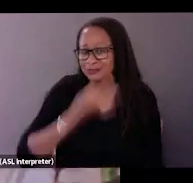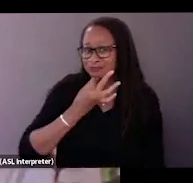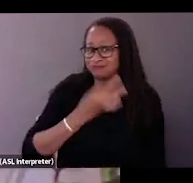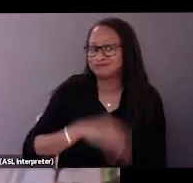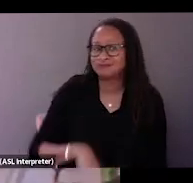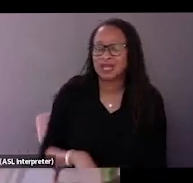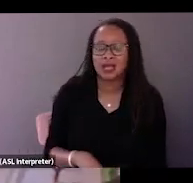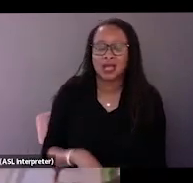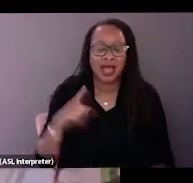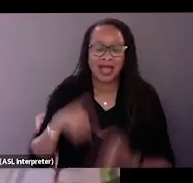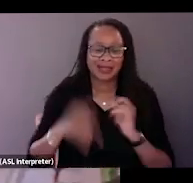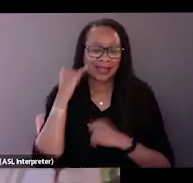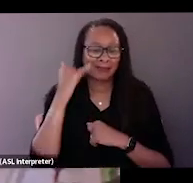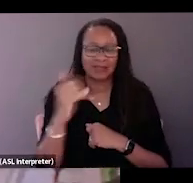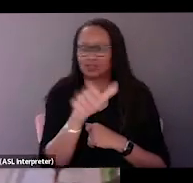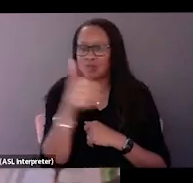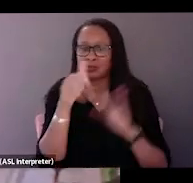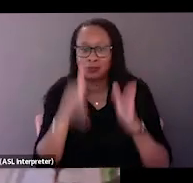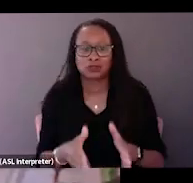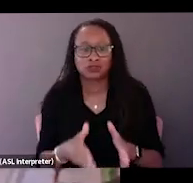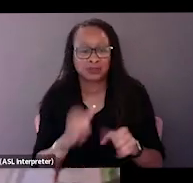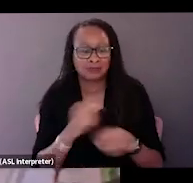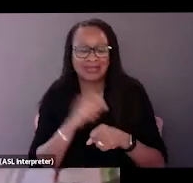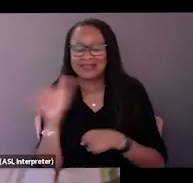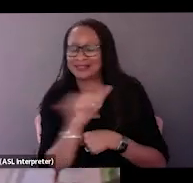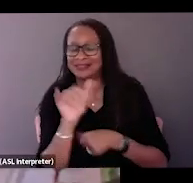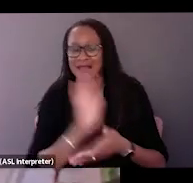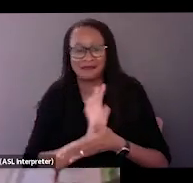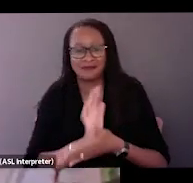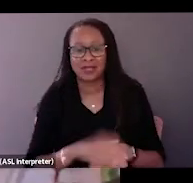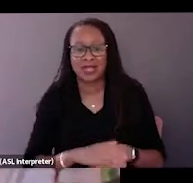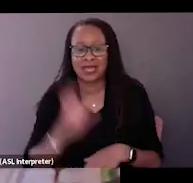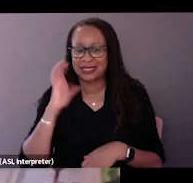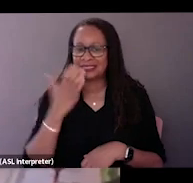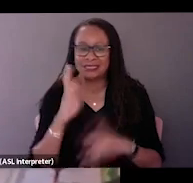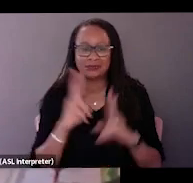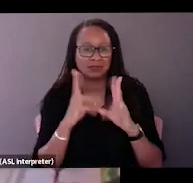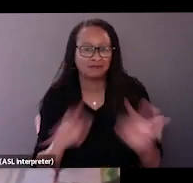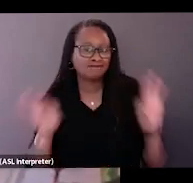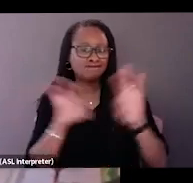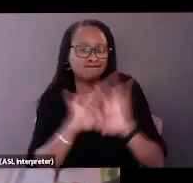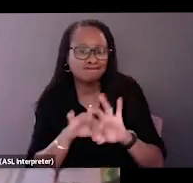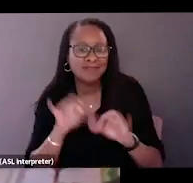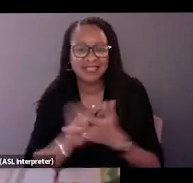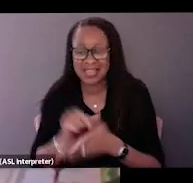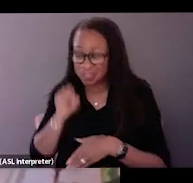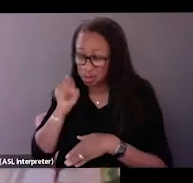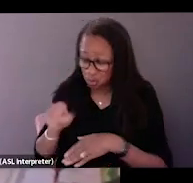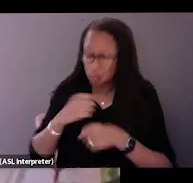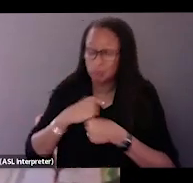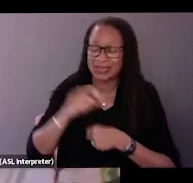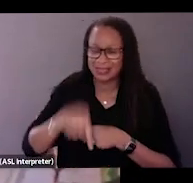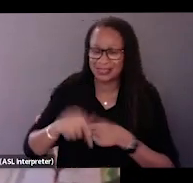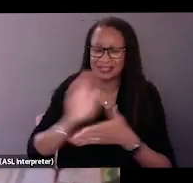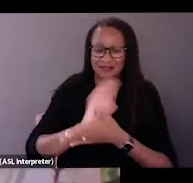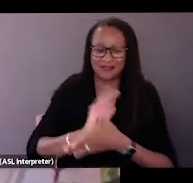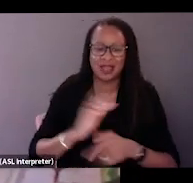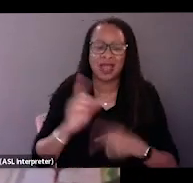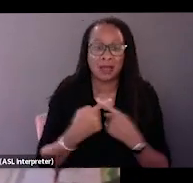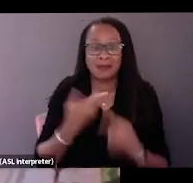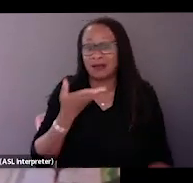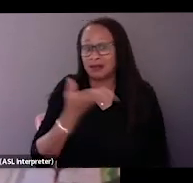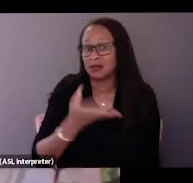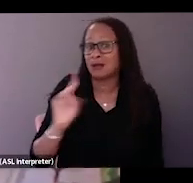can't imagine anyone else making this film. It seems so important that it's you making this film about